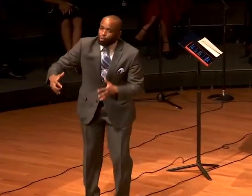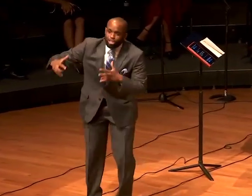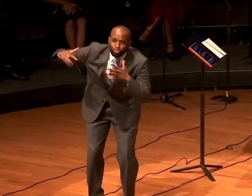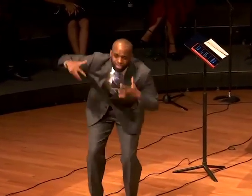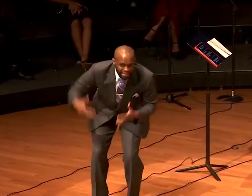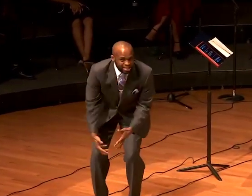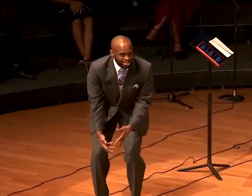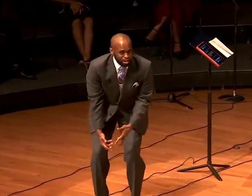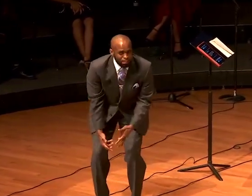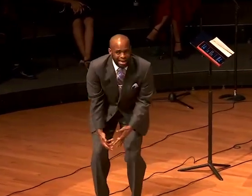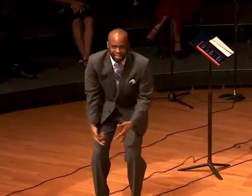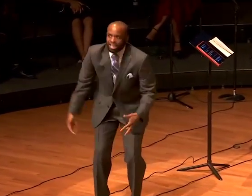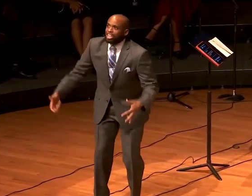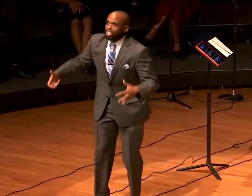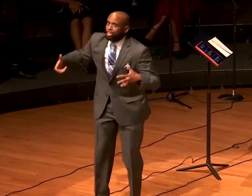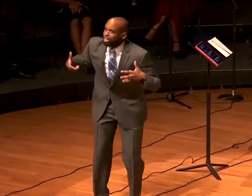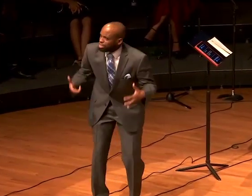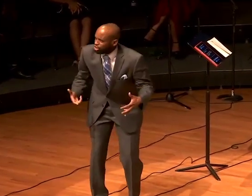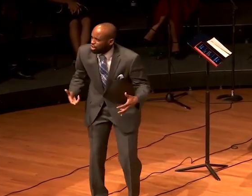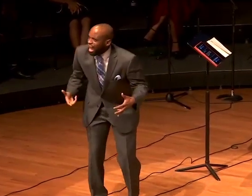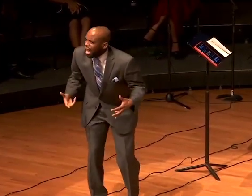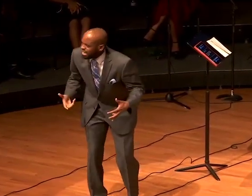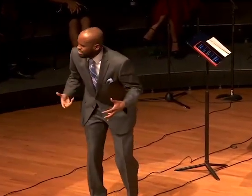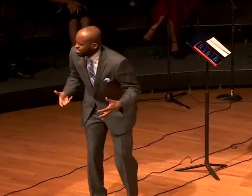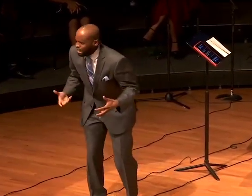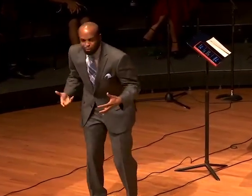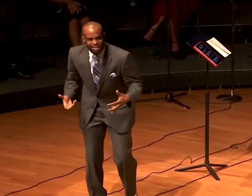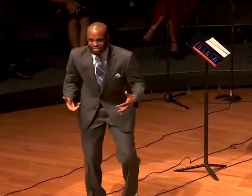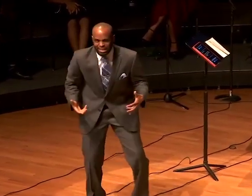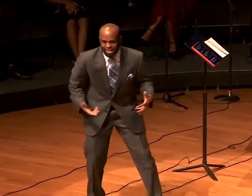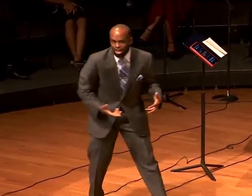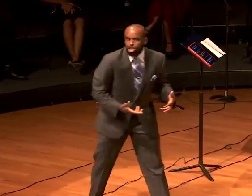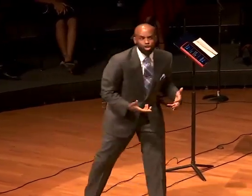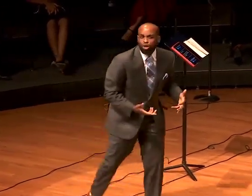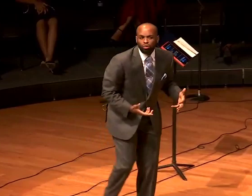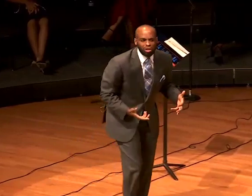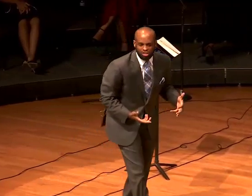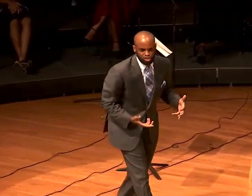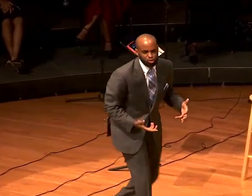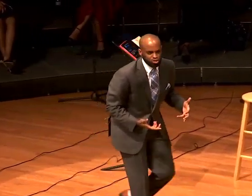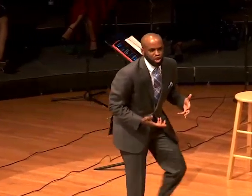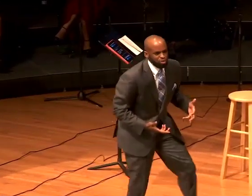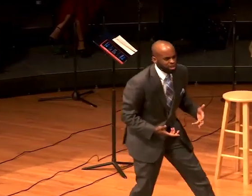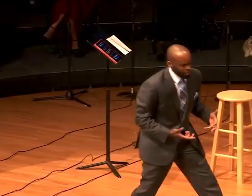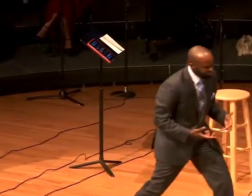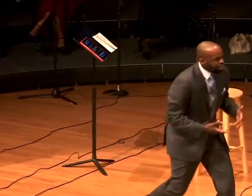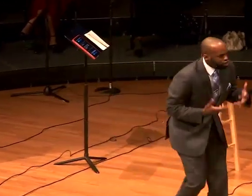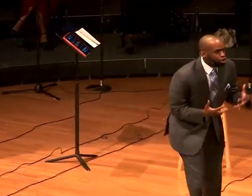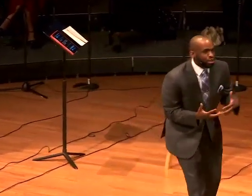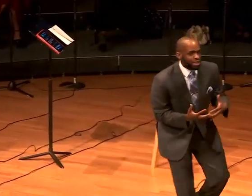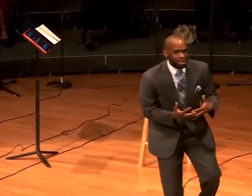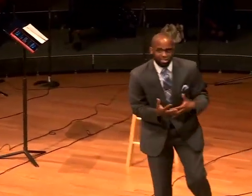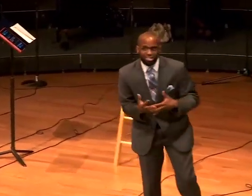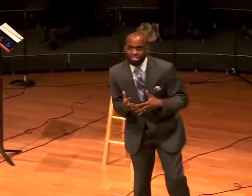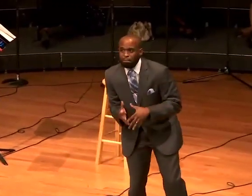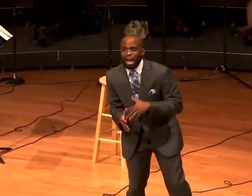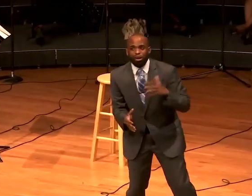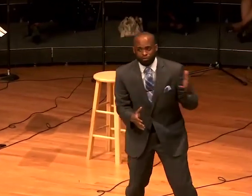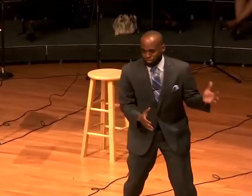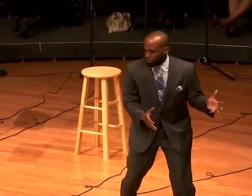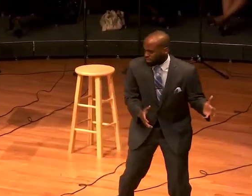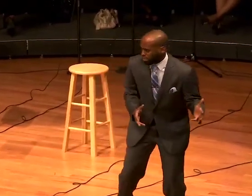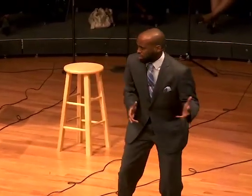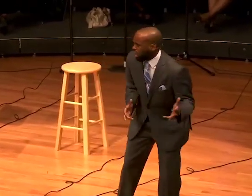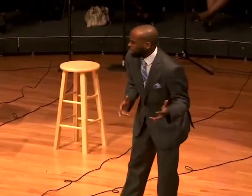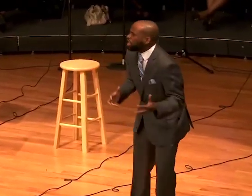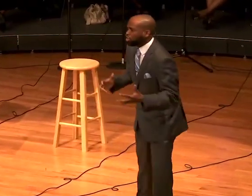service where you need somebody to look into your eyes and say, "Wait a second, you don't look so good. Do you need us to step out